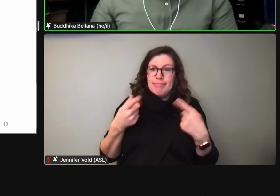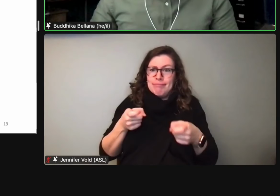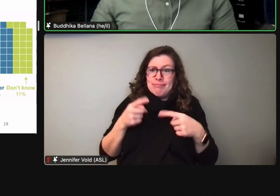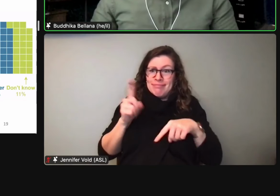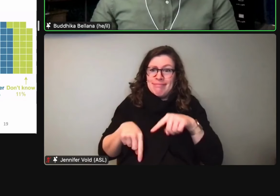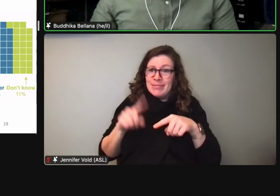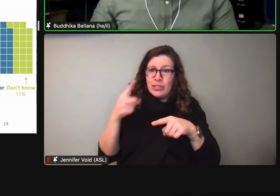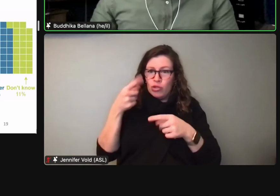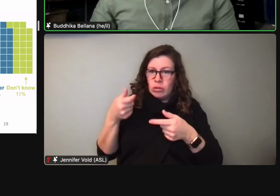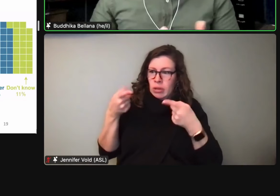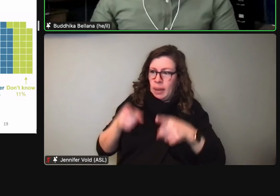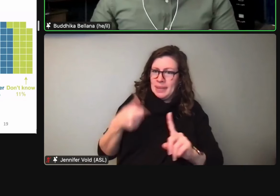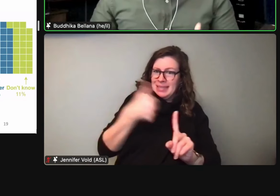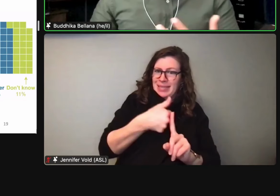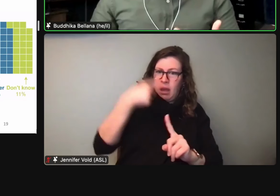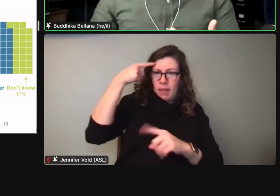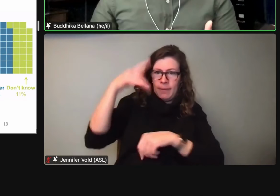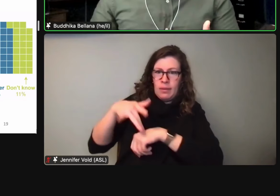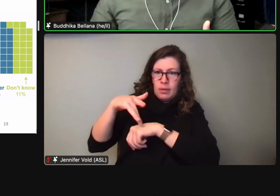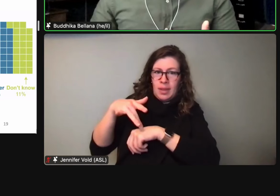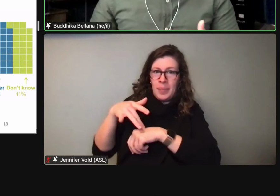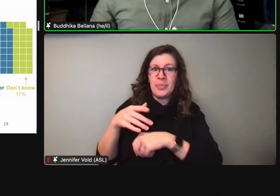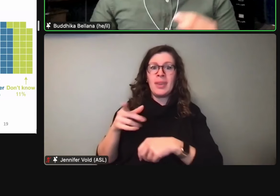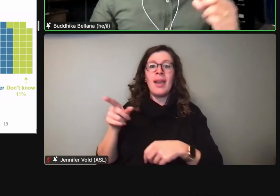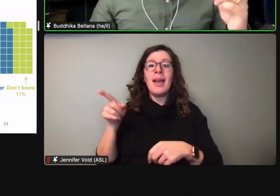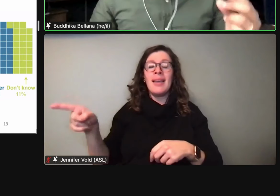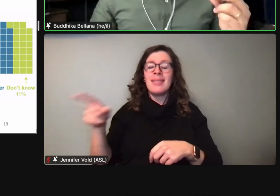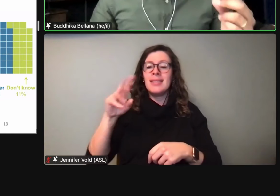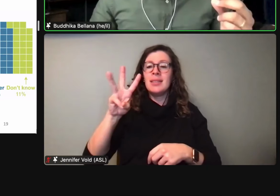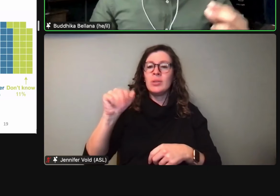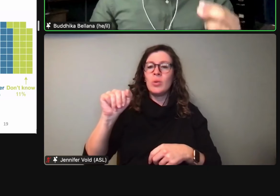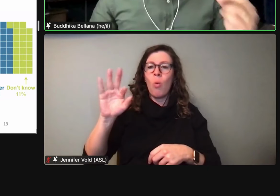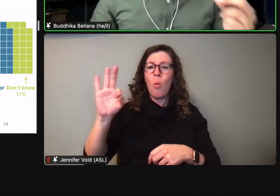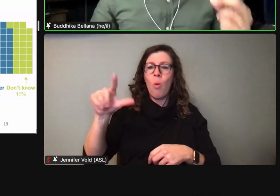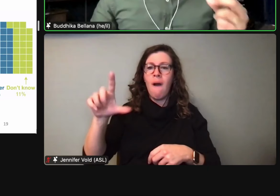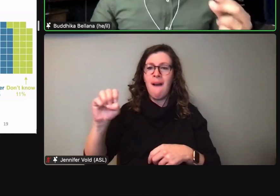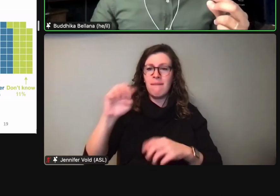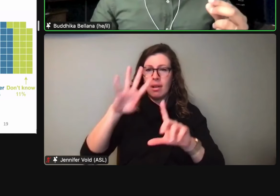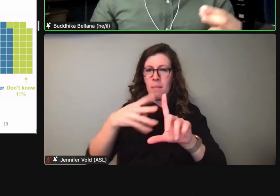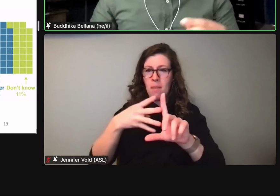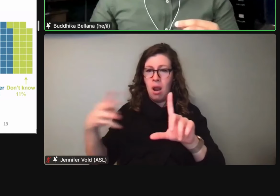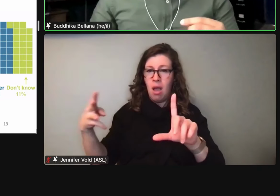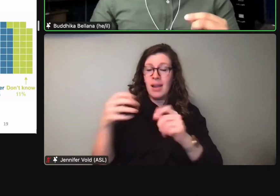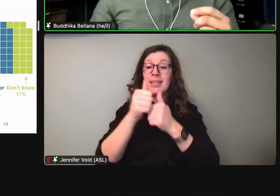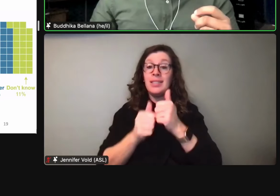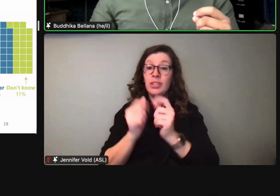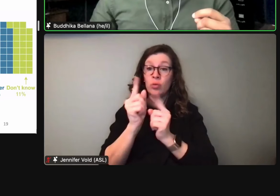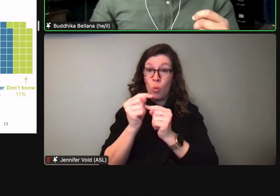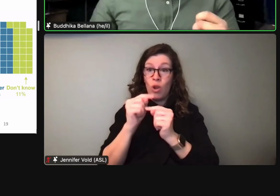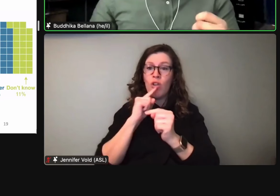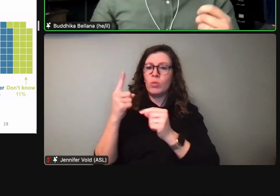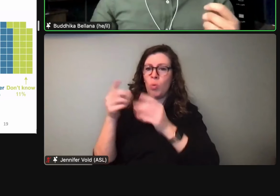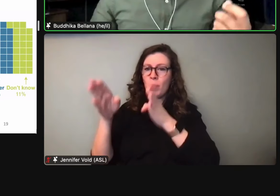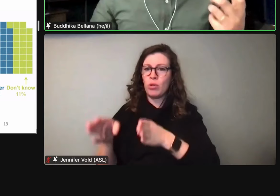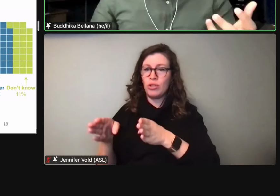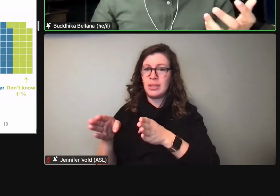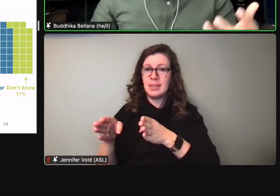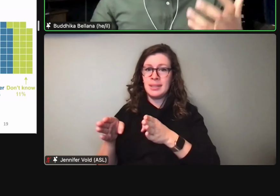their minds? And here is a waffle plot where each square represents a participant, and you can kind of see